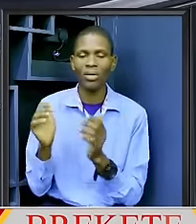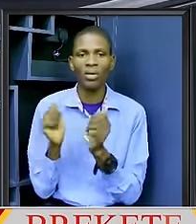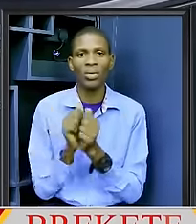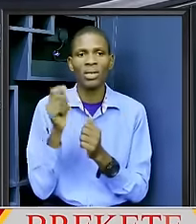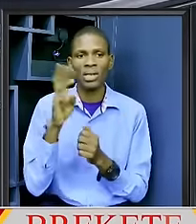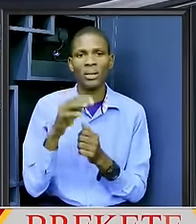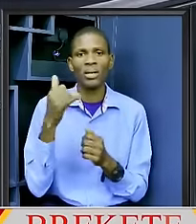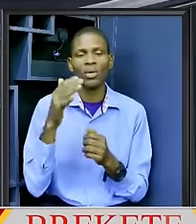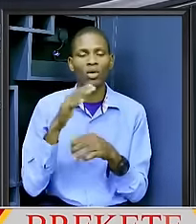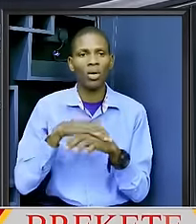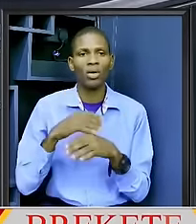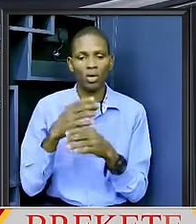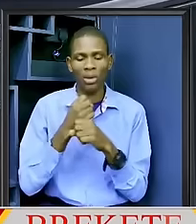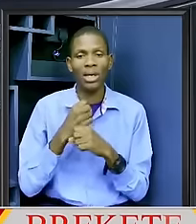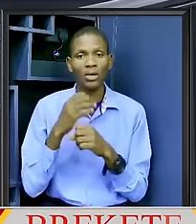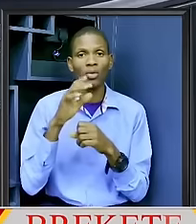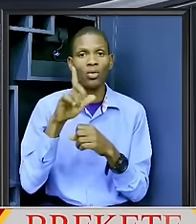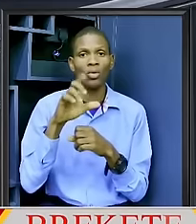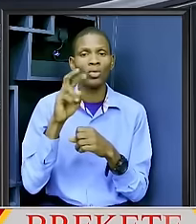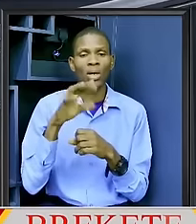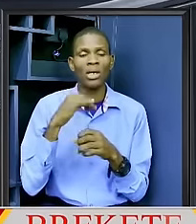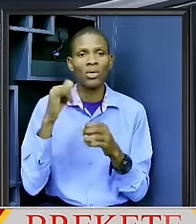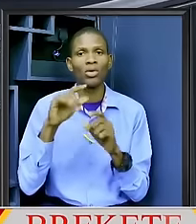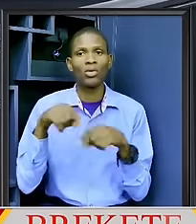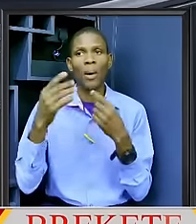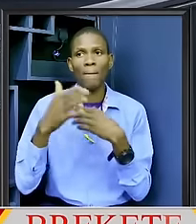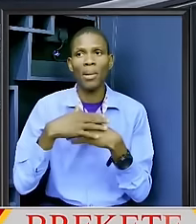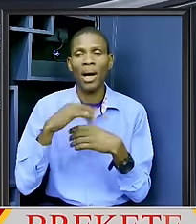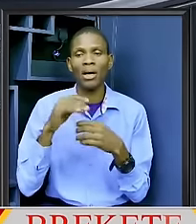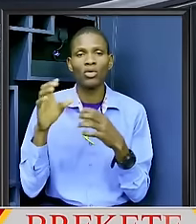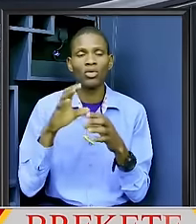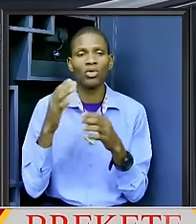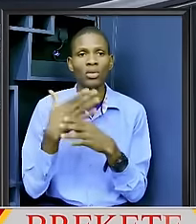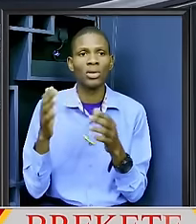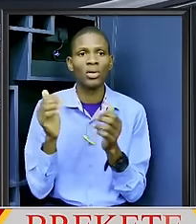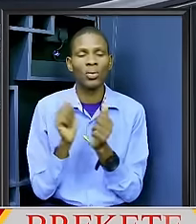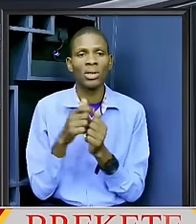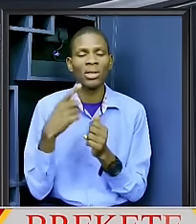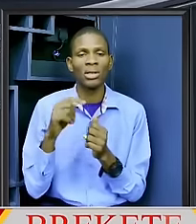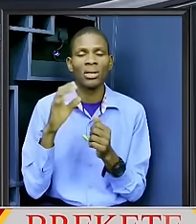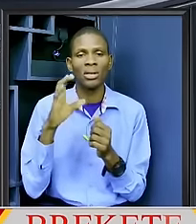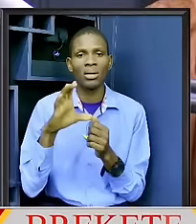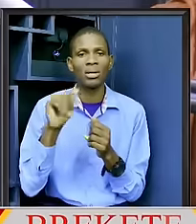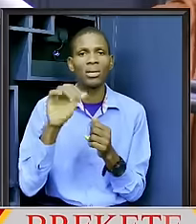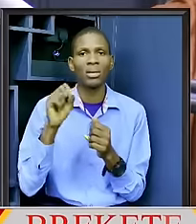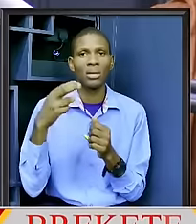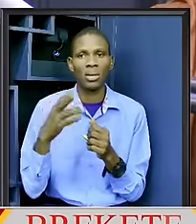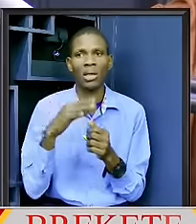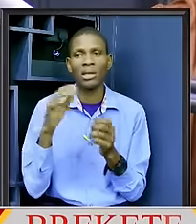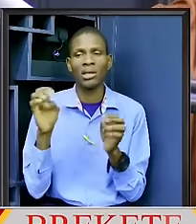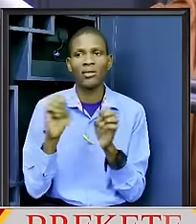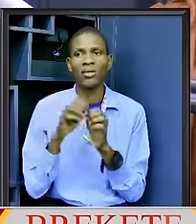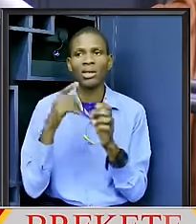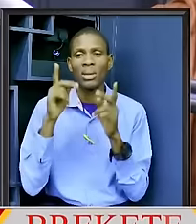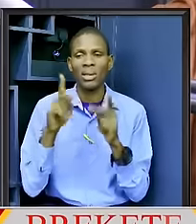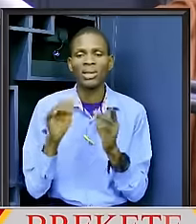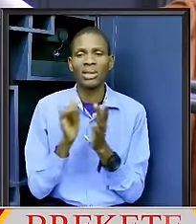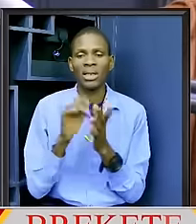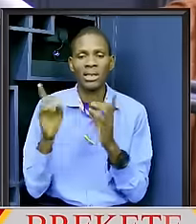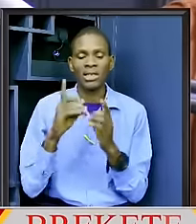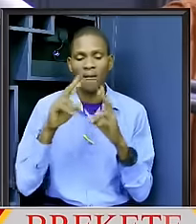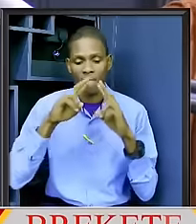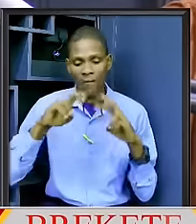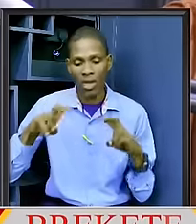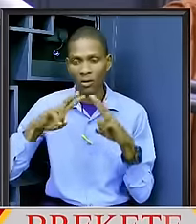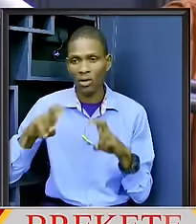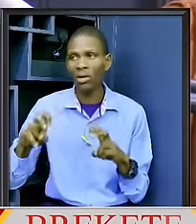they will collect loan, and they will go back and do something with the cash. So even the person who did the